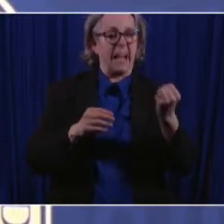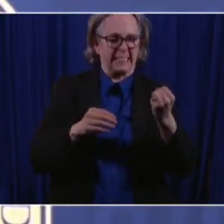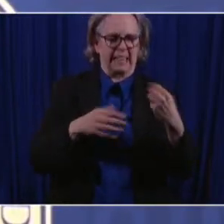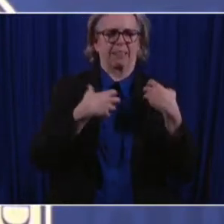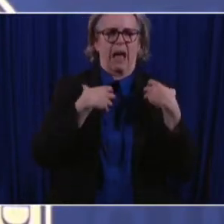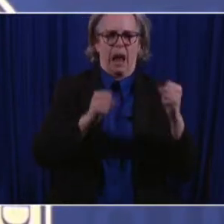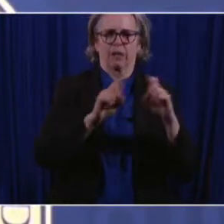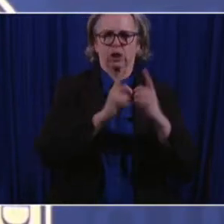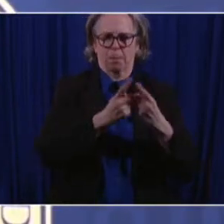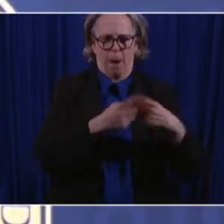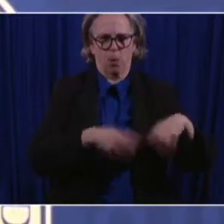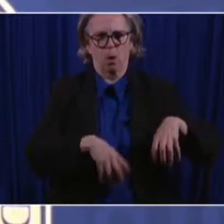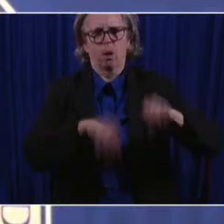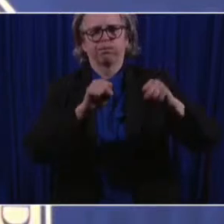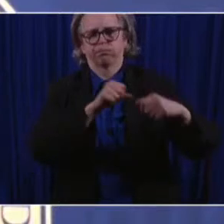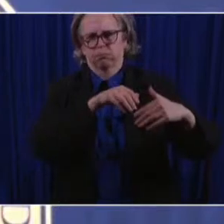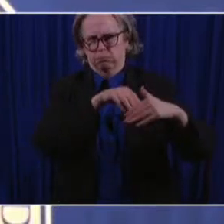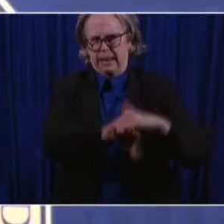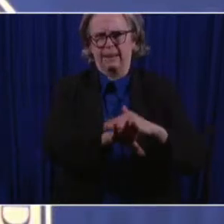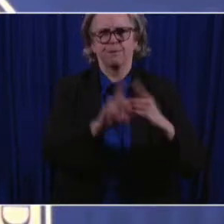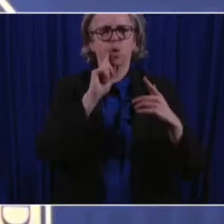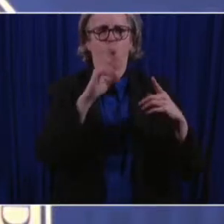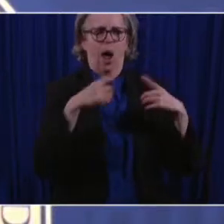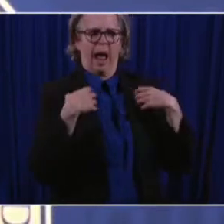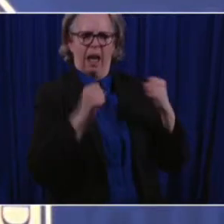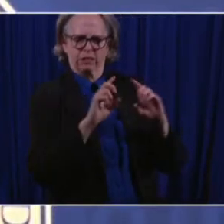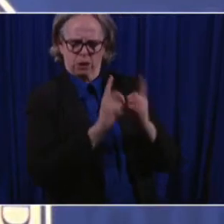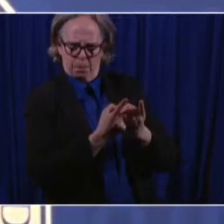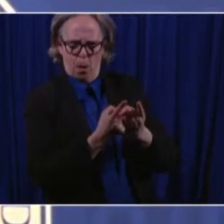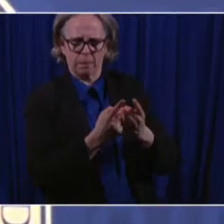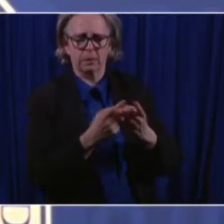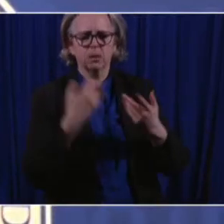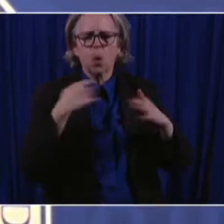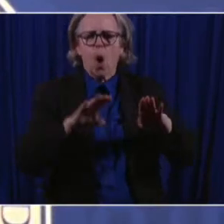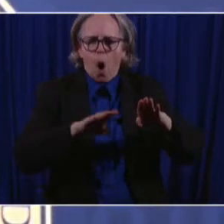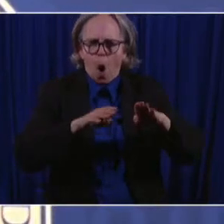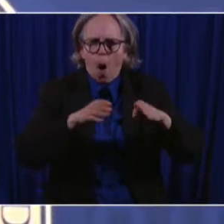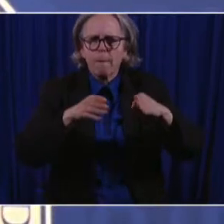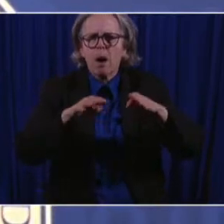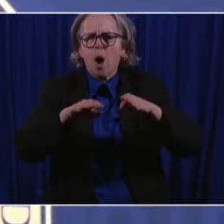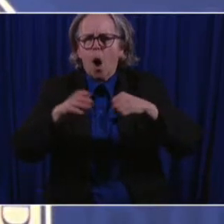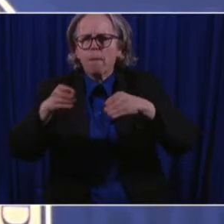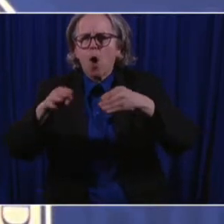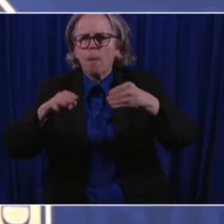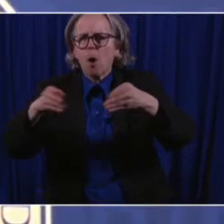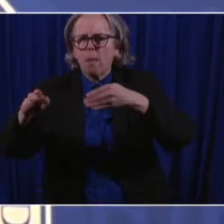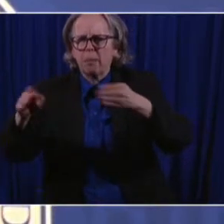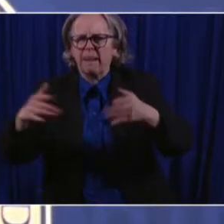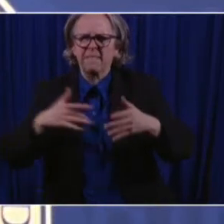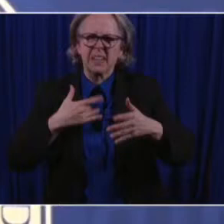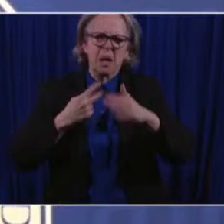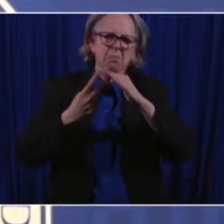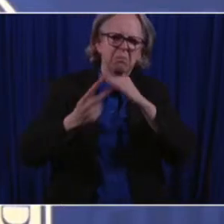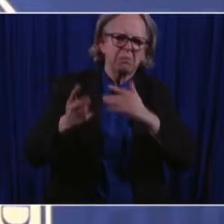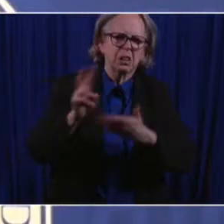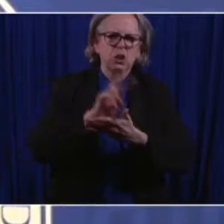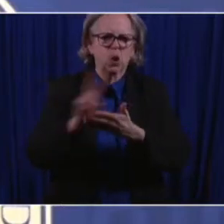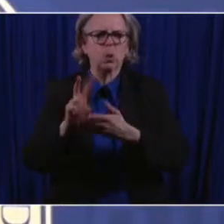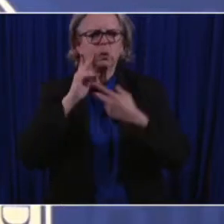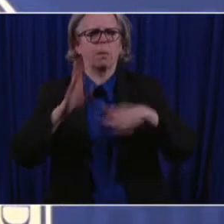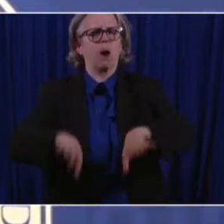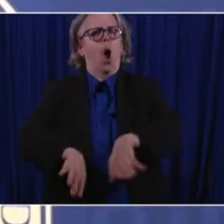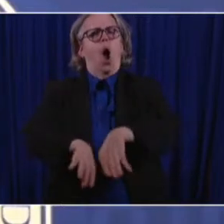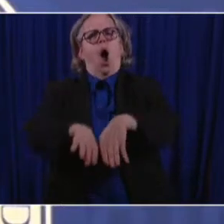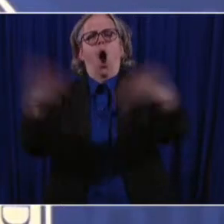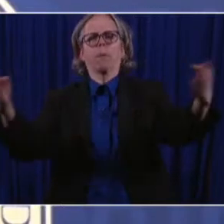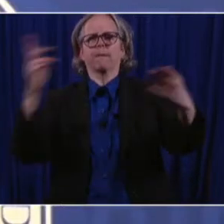we're doing, we'll be opening that up even wider. I would expect within the next 2 weeks, probably almost every point of dispensing site, clinic